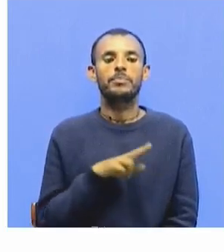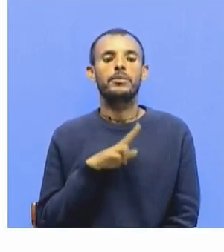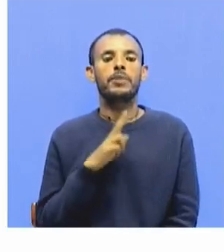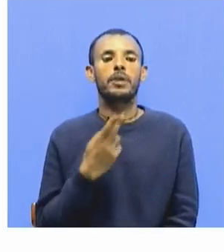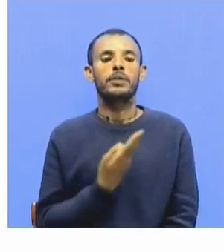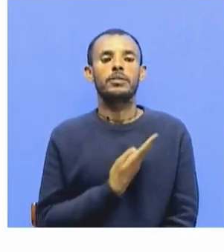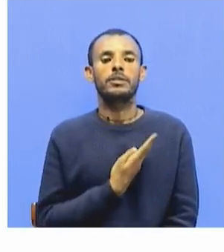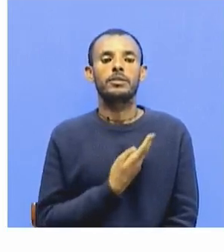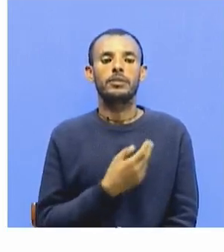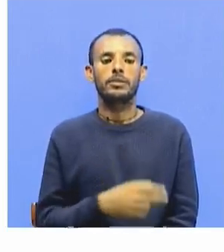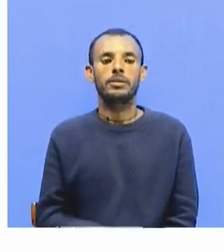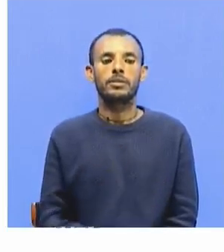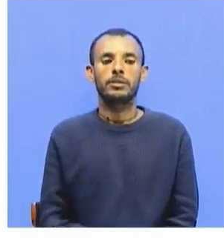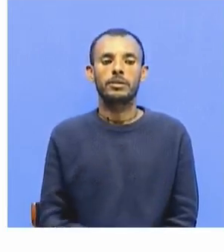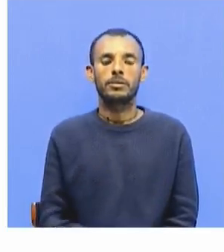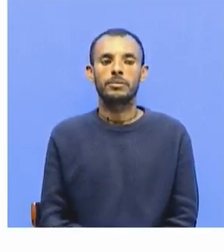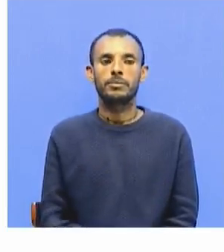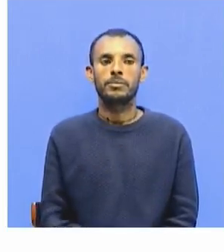us,